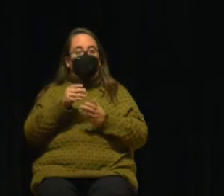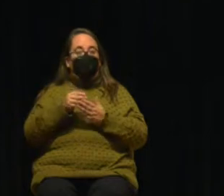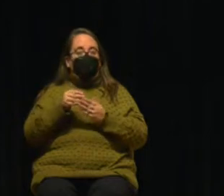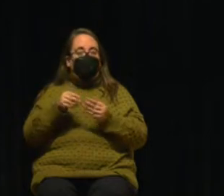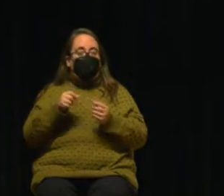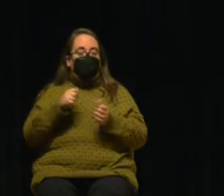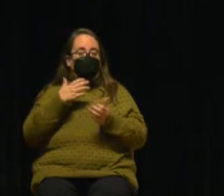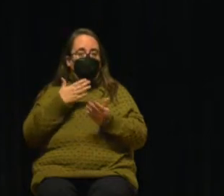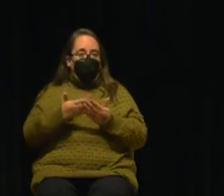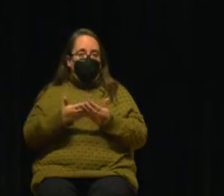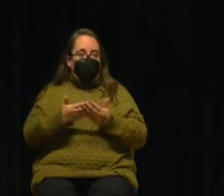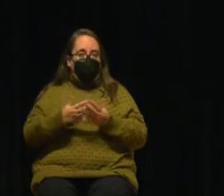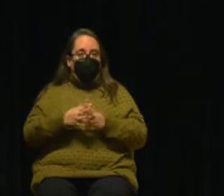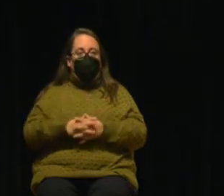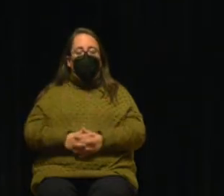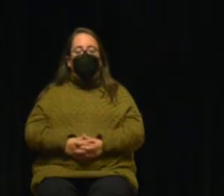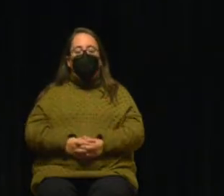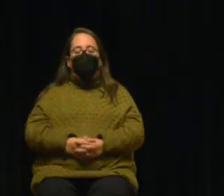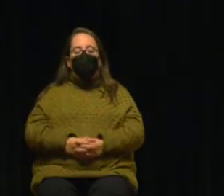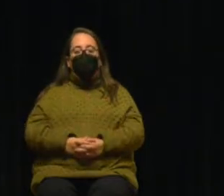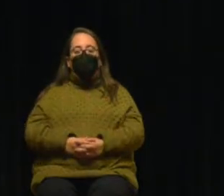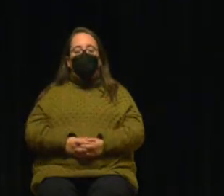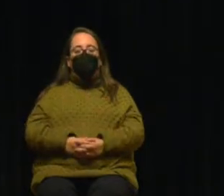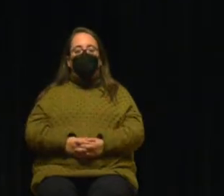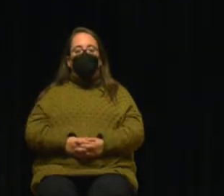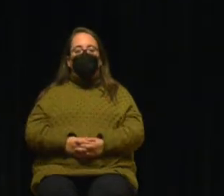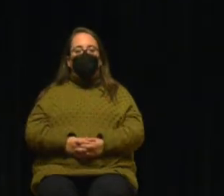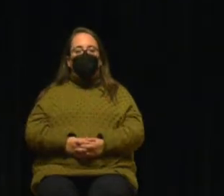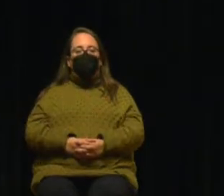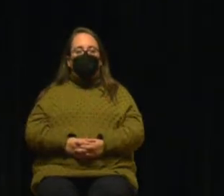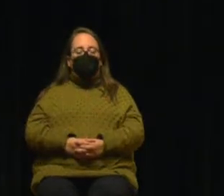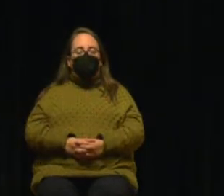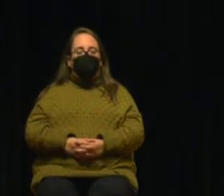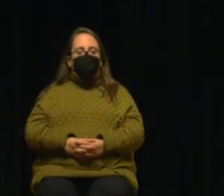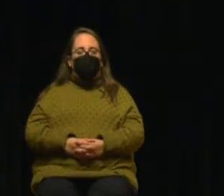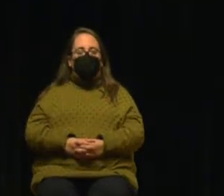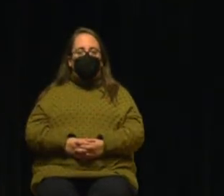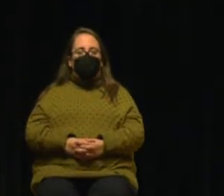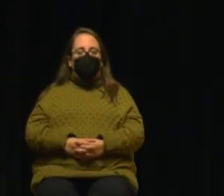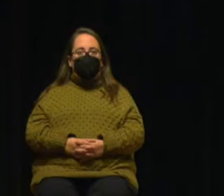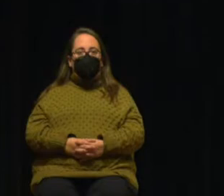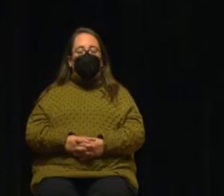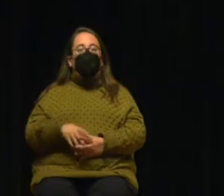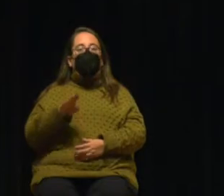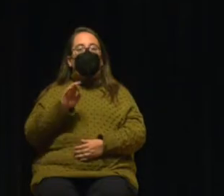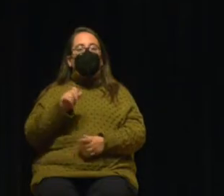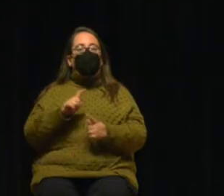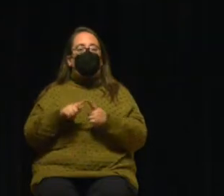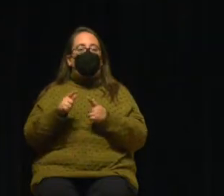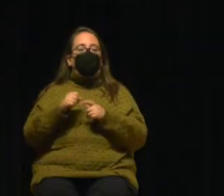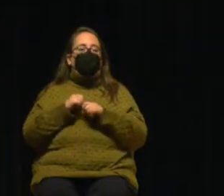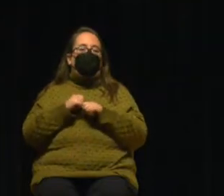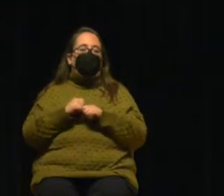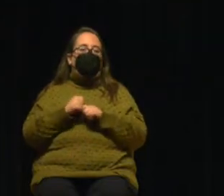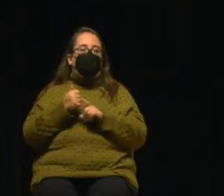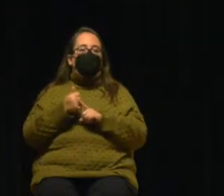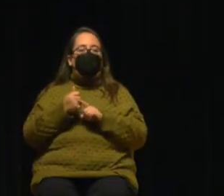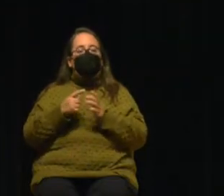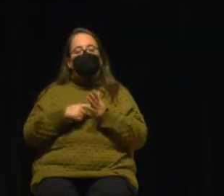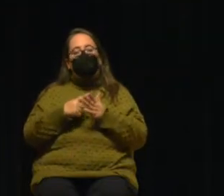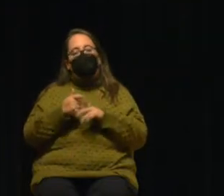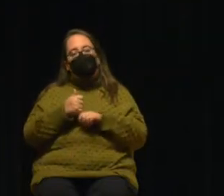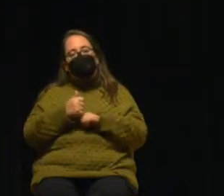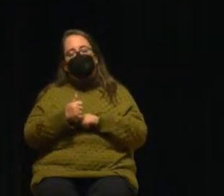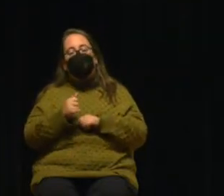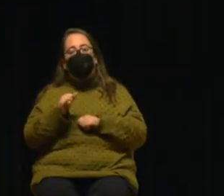well spent. Still also wanted to protect himself in this regard. So there were sometimes allegations